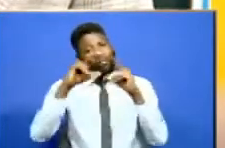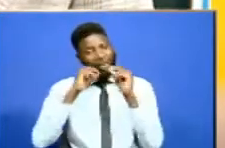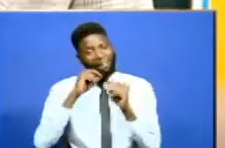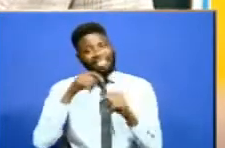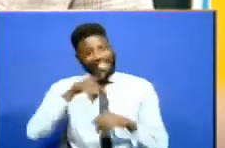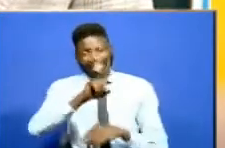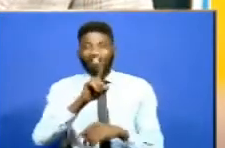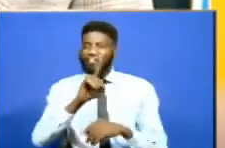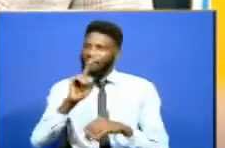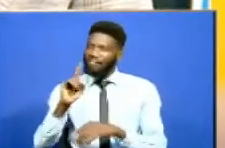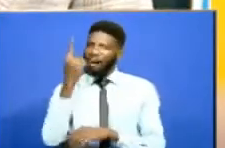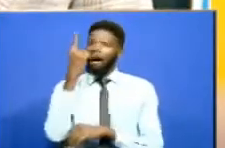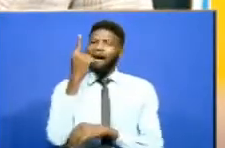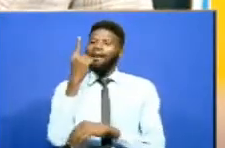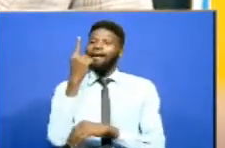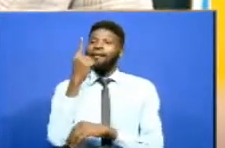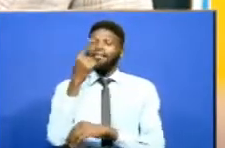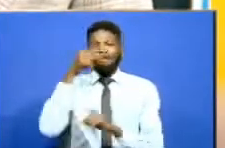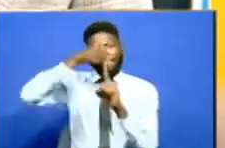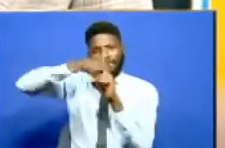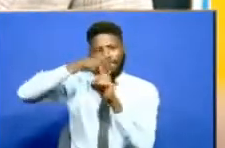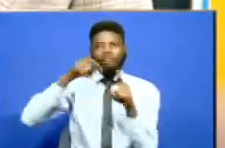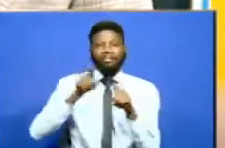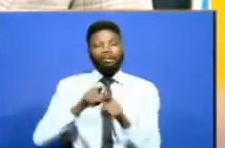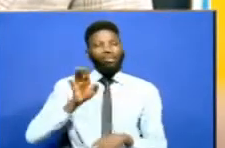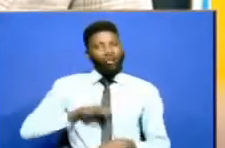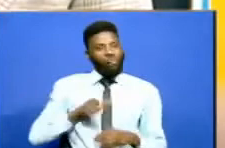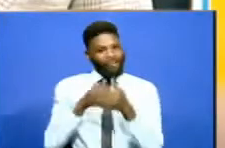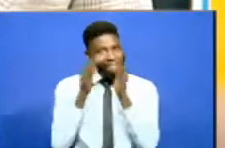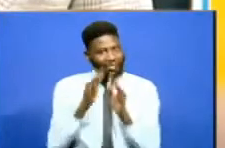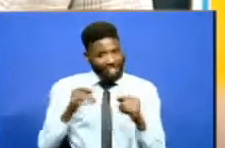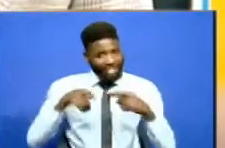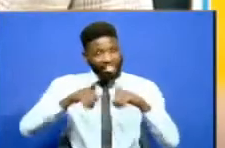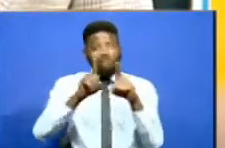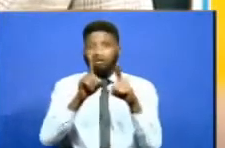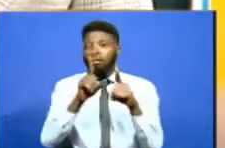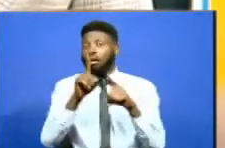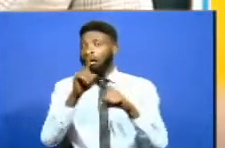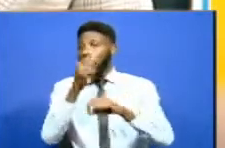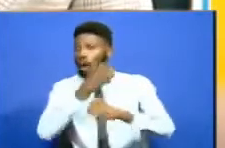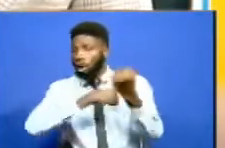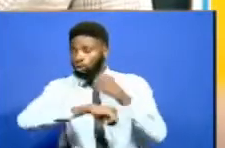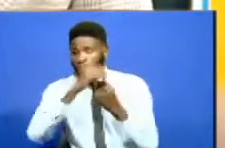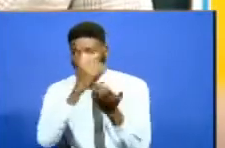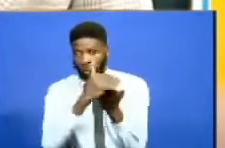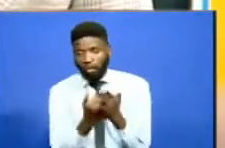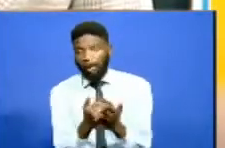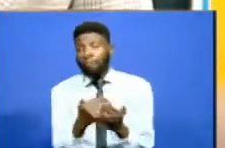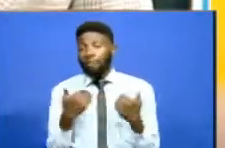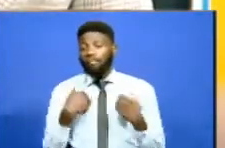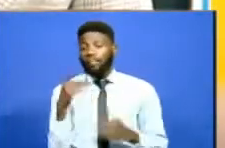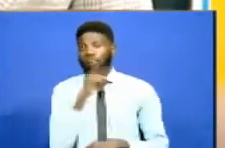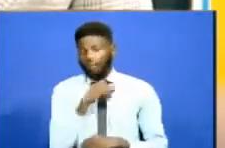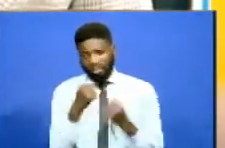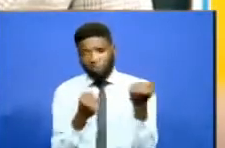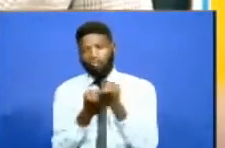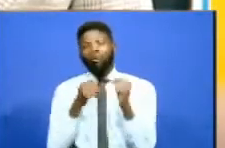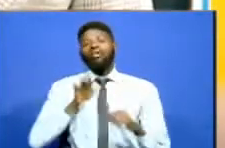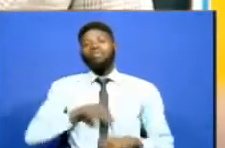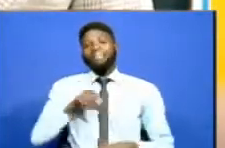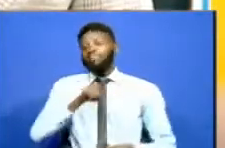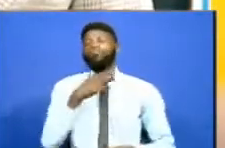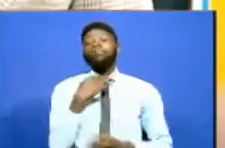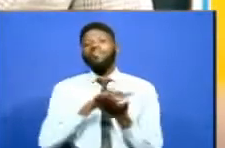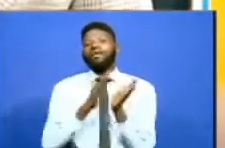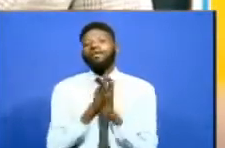the forefront as a woman leader, whether there's any initiative you have done yourself to support the women who could be interested to be where you are today,